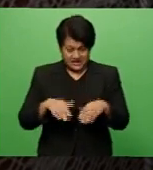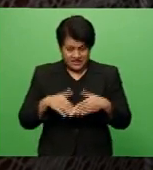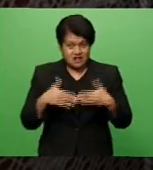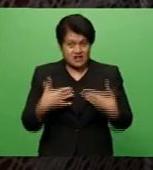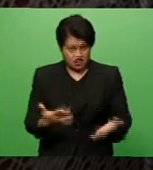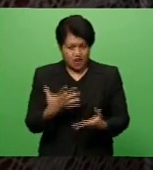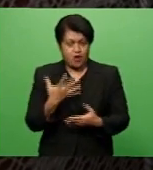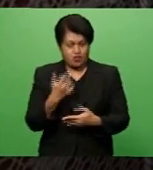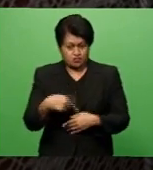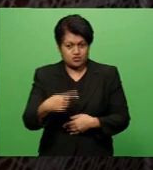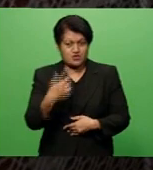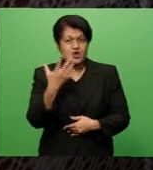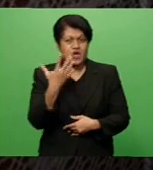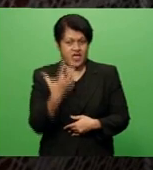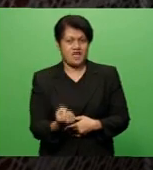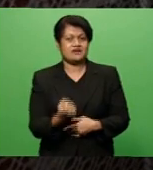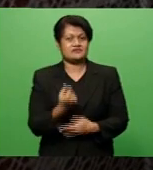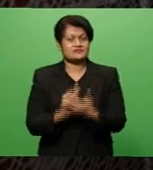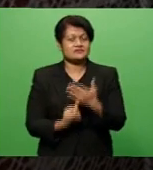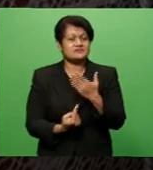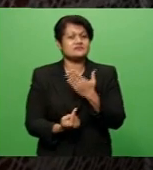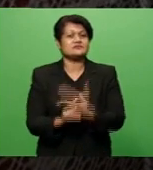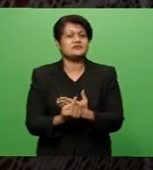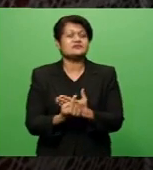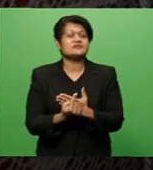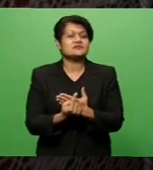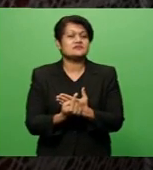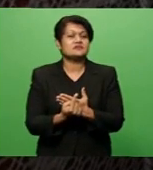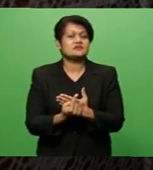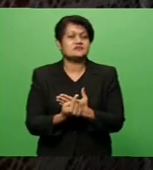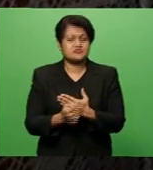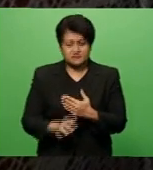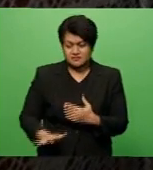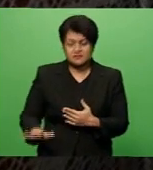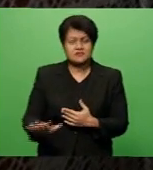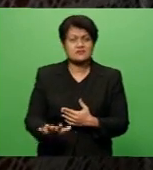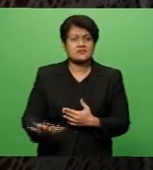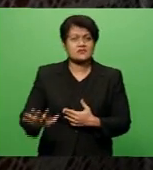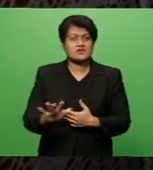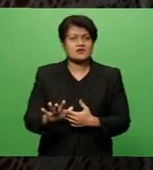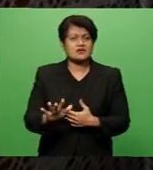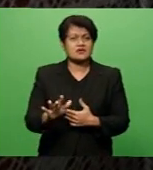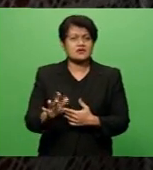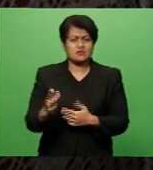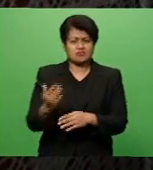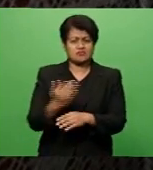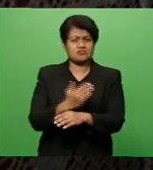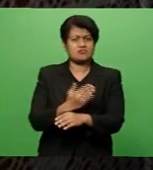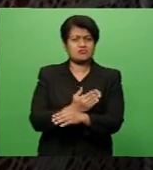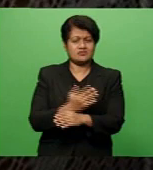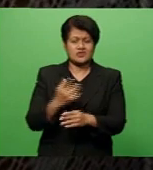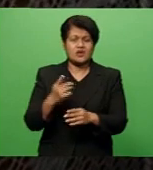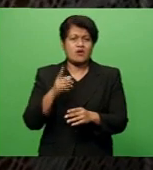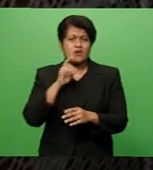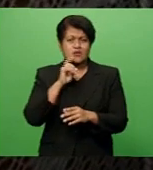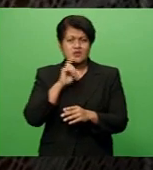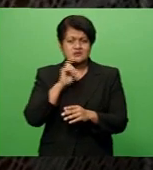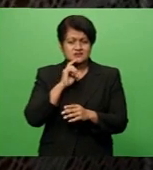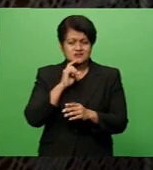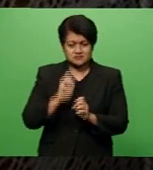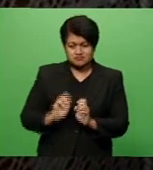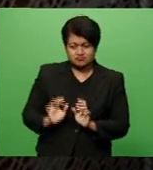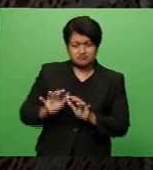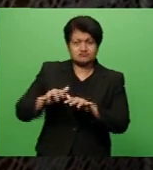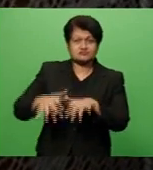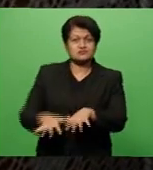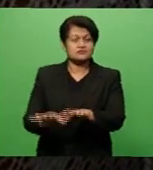now, is threatening to flood areas that previously had... areas where waters have just receded. This